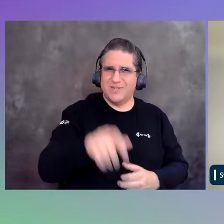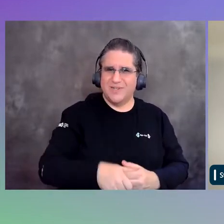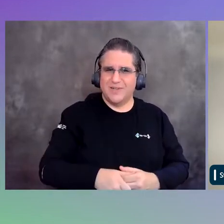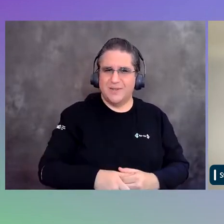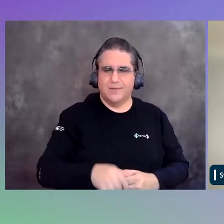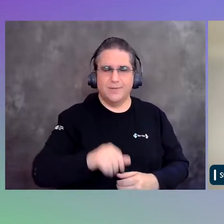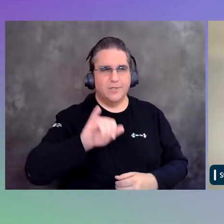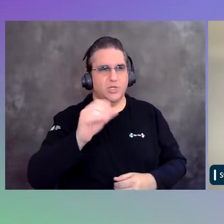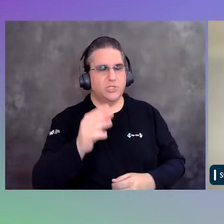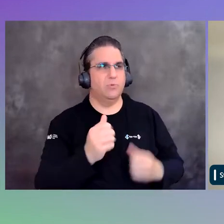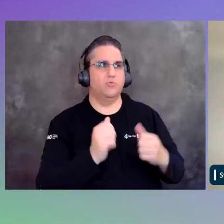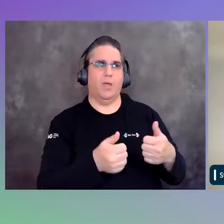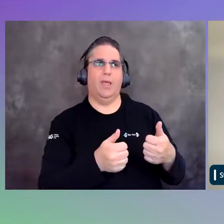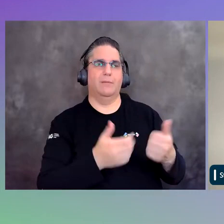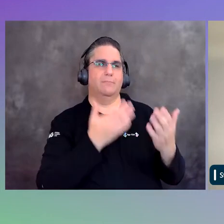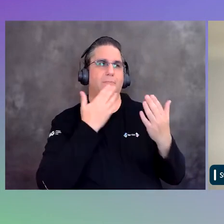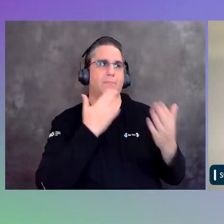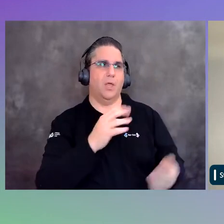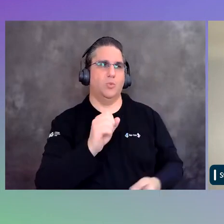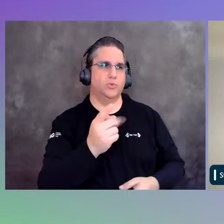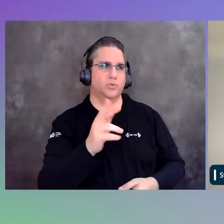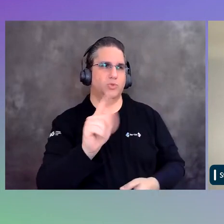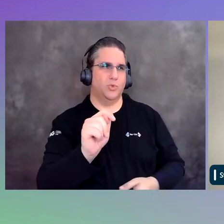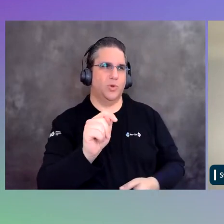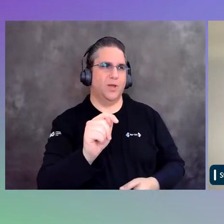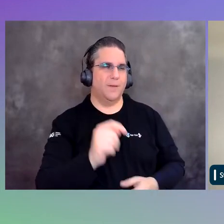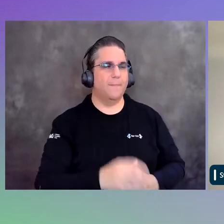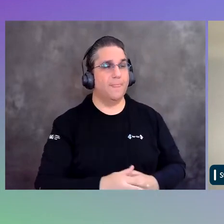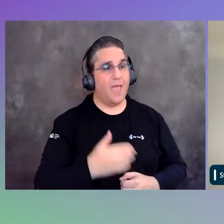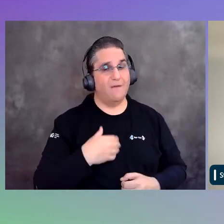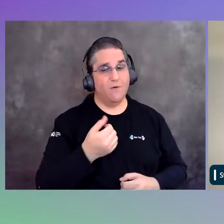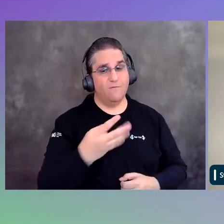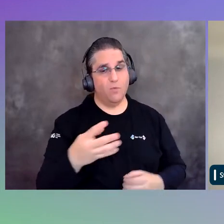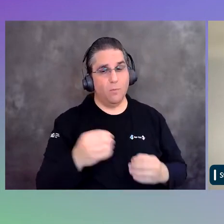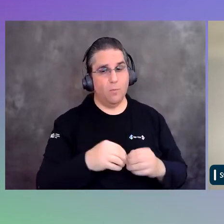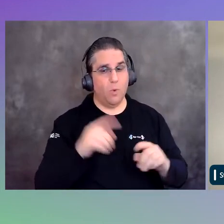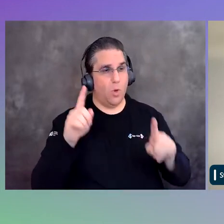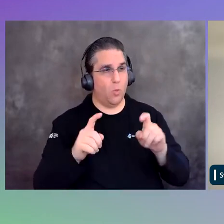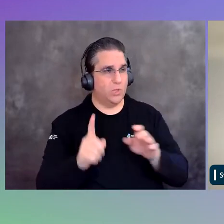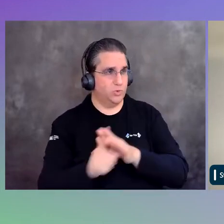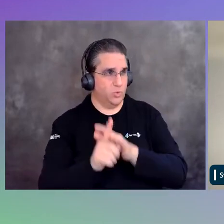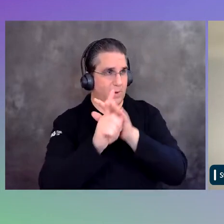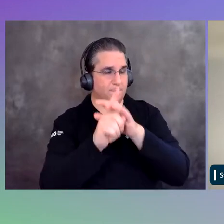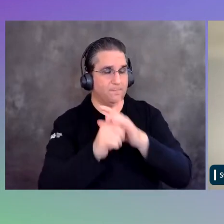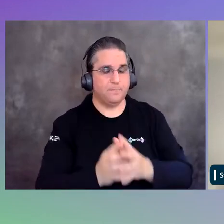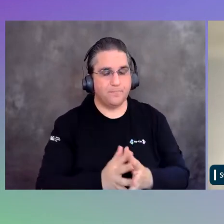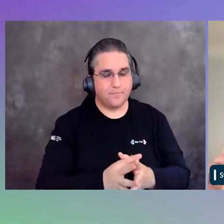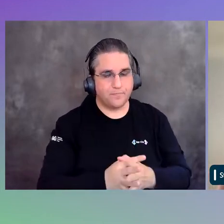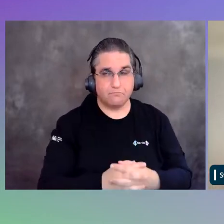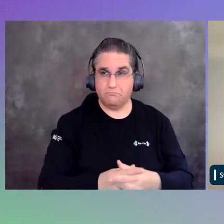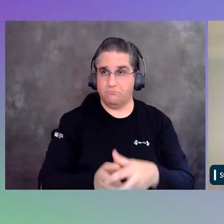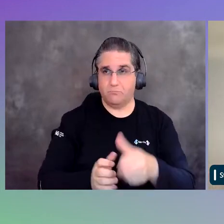Great. Thank you, Stuart. Appreciate it. I got a couple more questions that have showed up here. Sure.